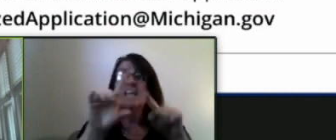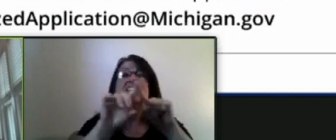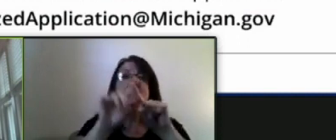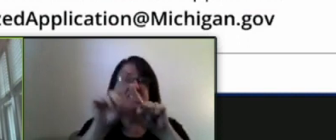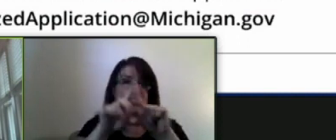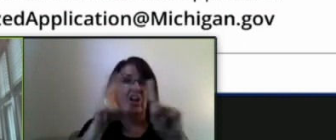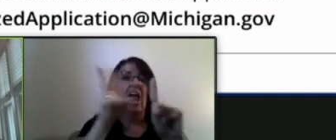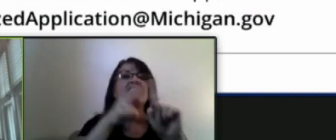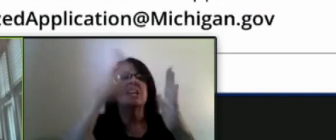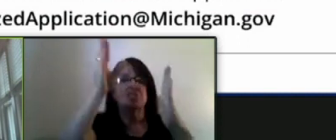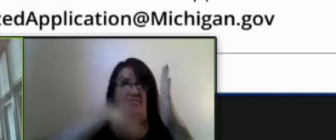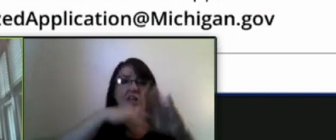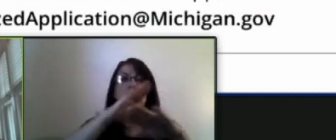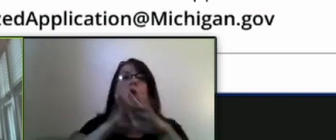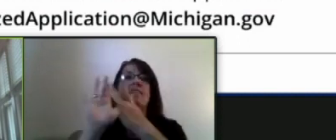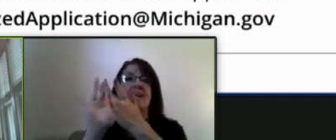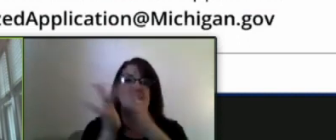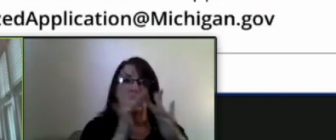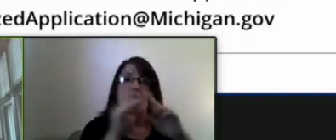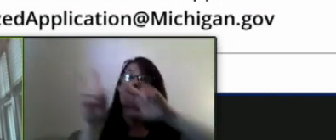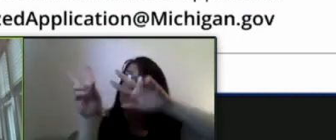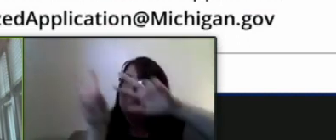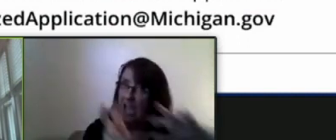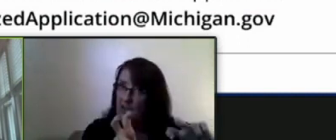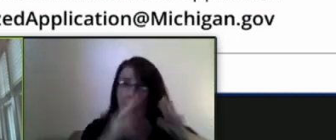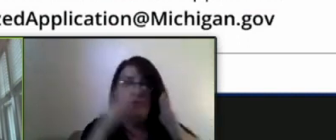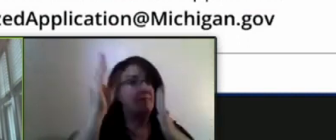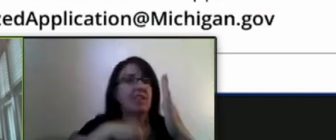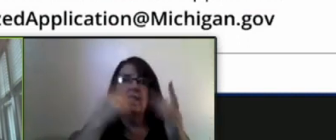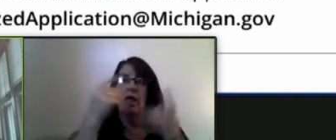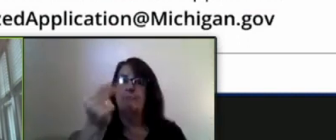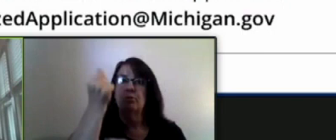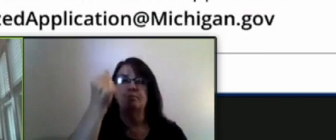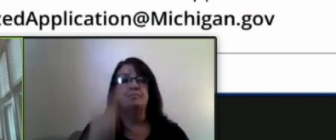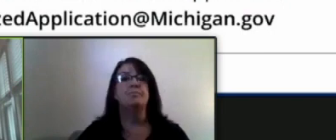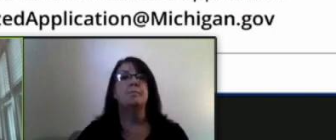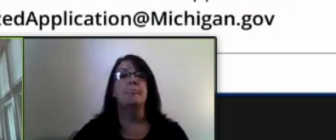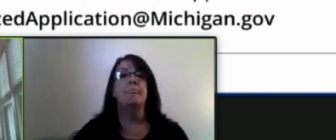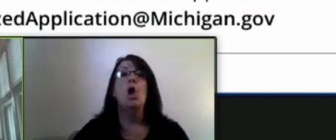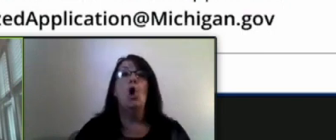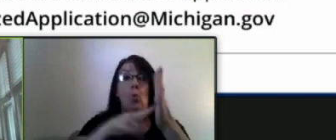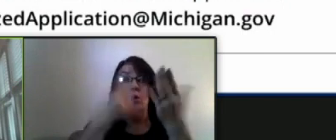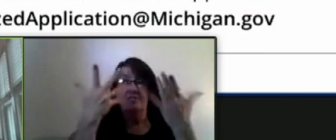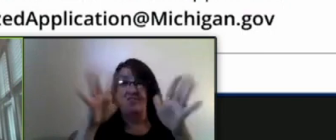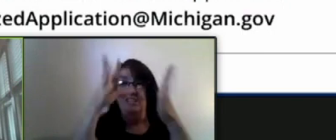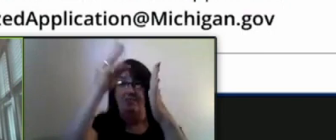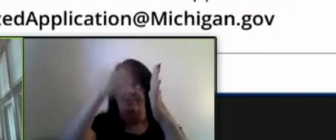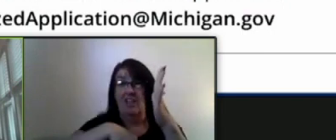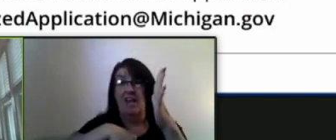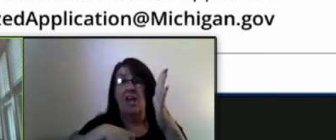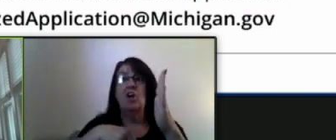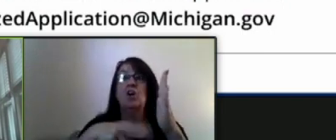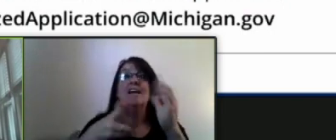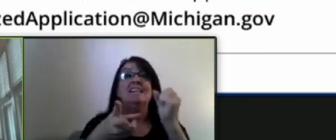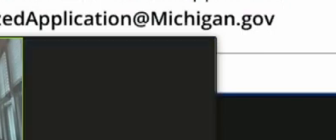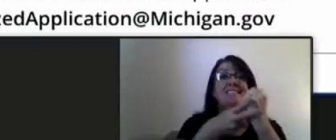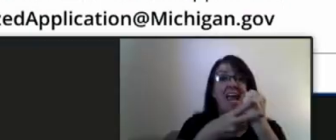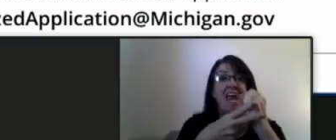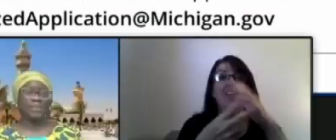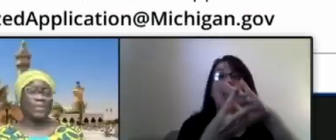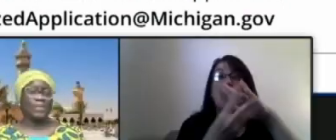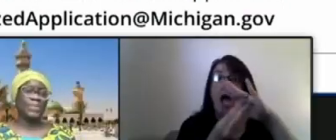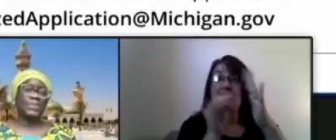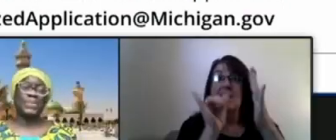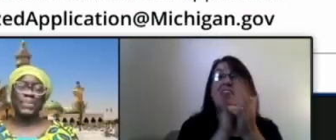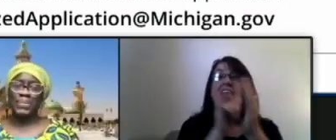you can fill out online as well. Download and fill out right there. Then once you fill it out, you'll need to save a PDF copy of that